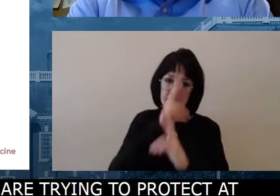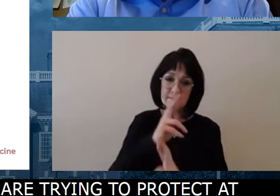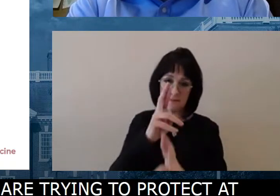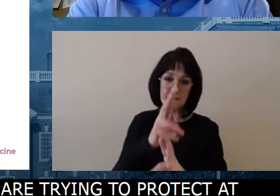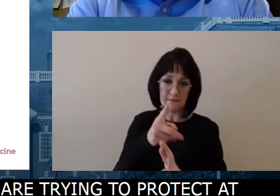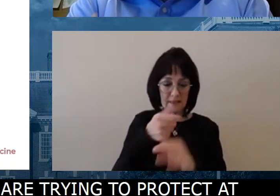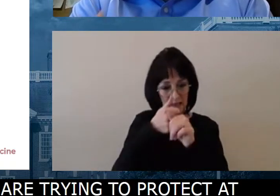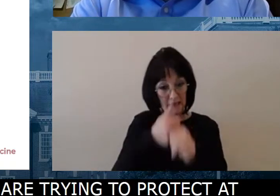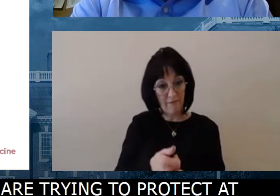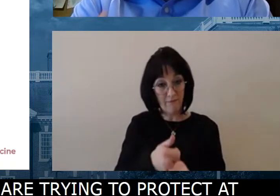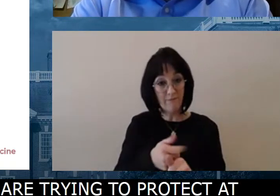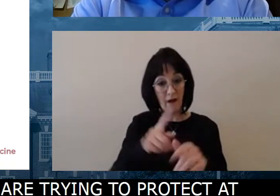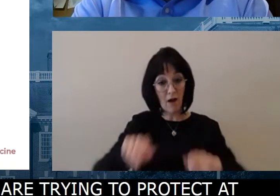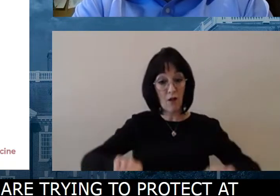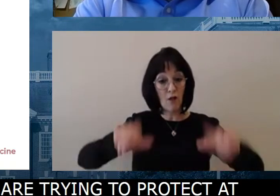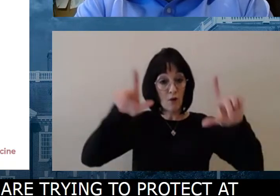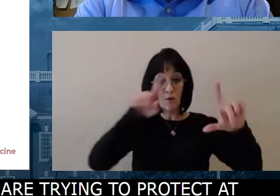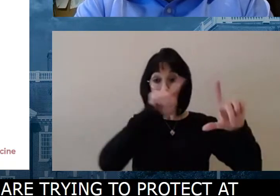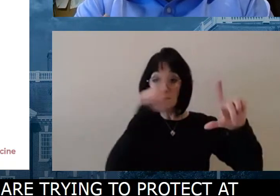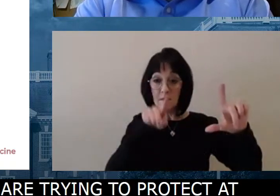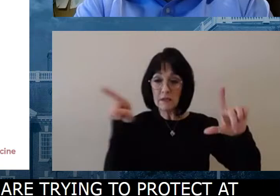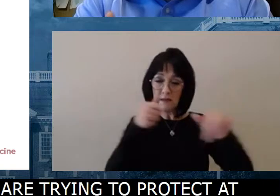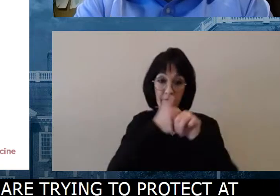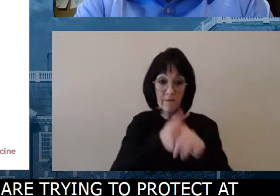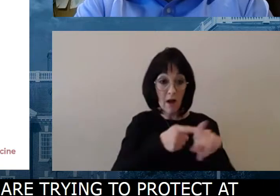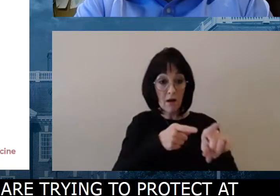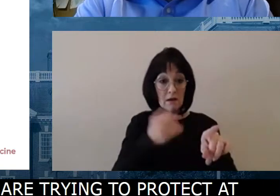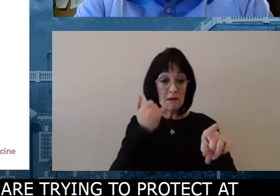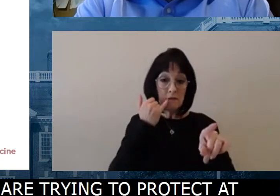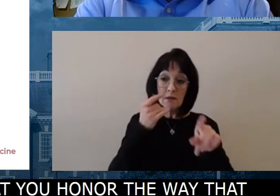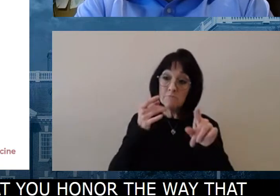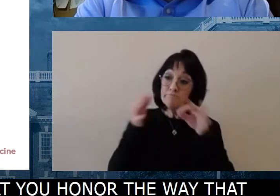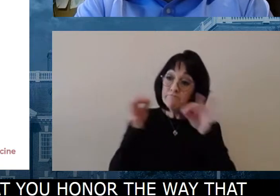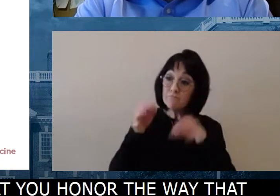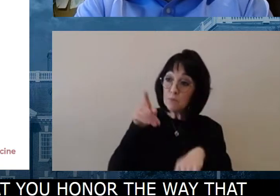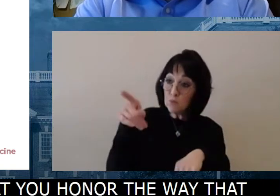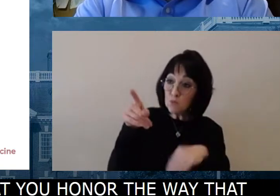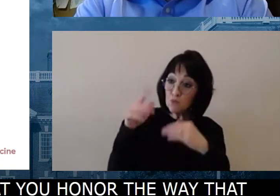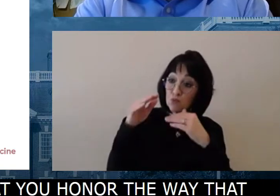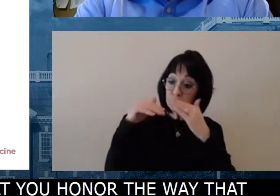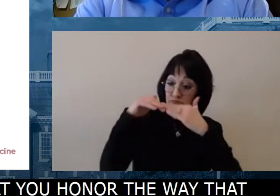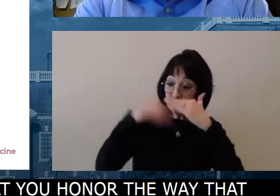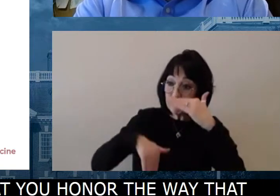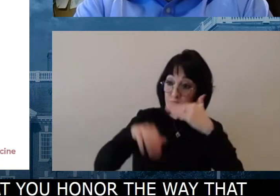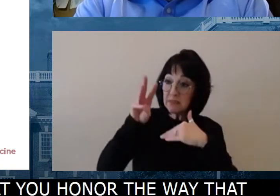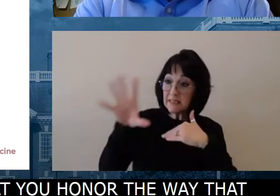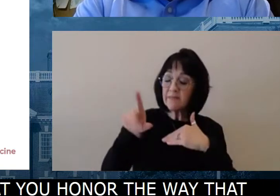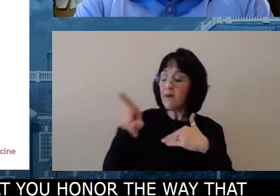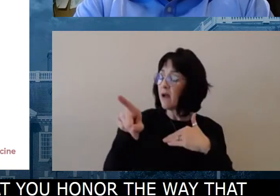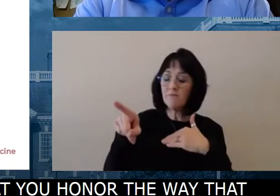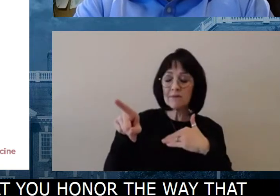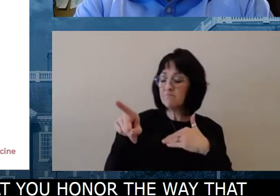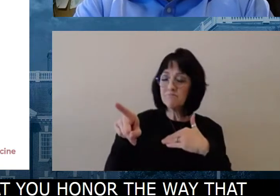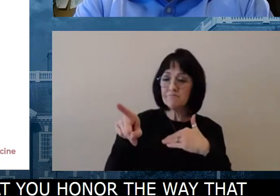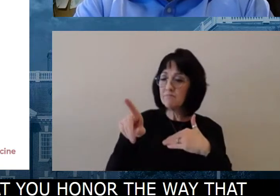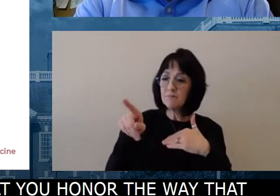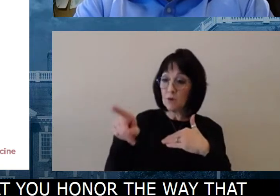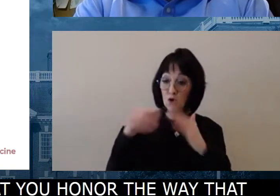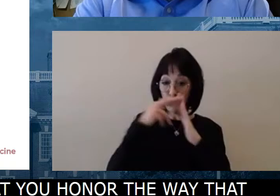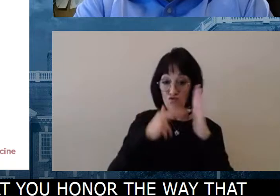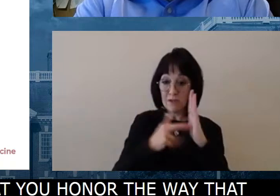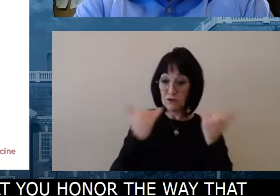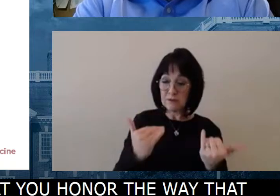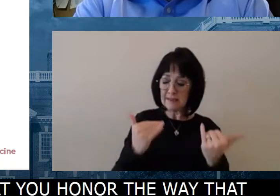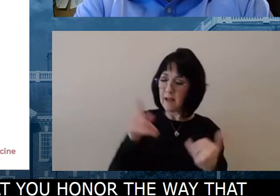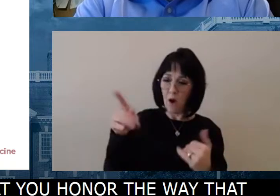sent. We are trying to get as many people as quickly and, as the governor said, as fast and fair as possible. So, there